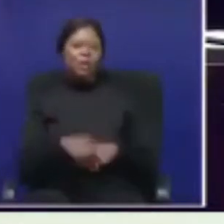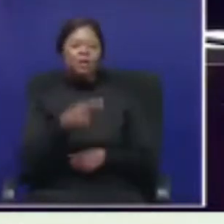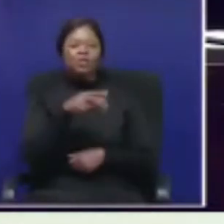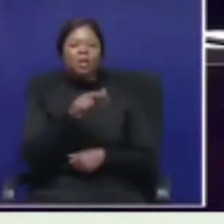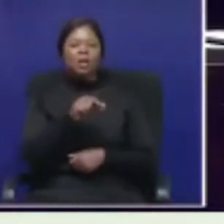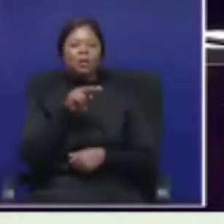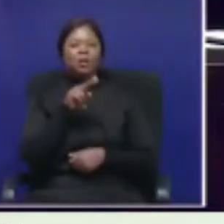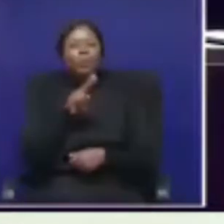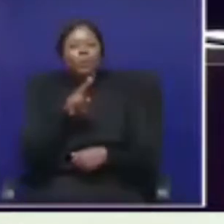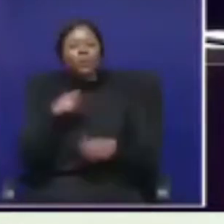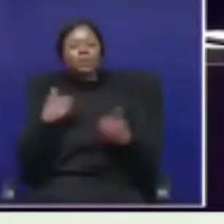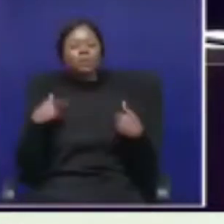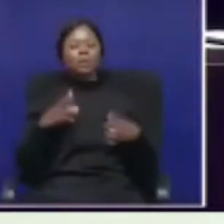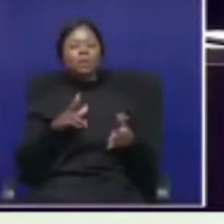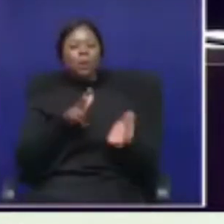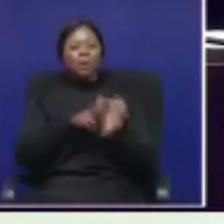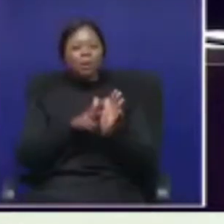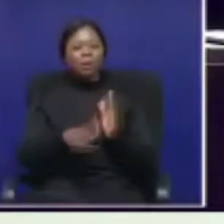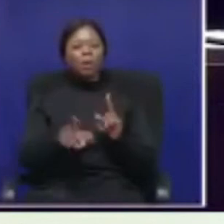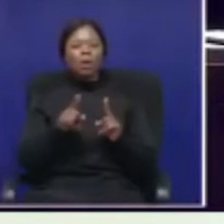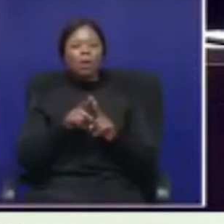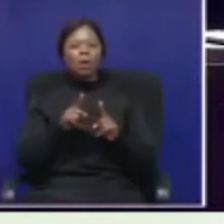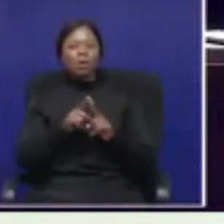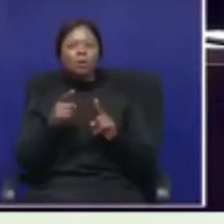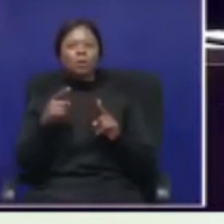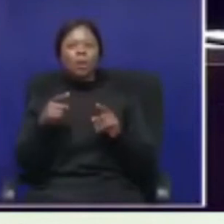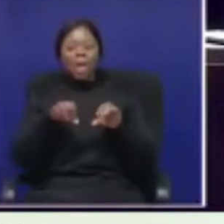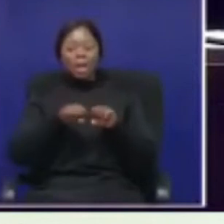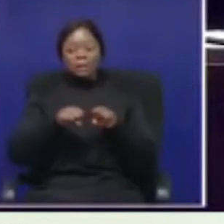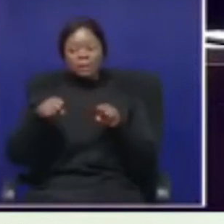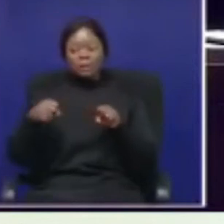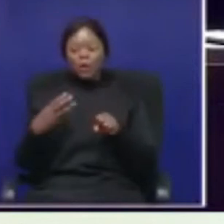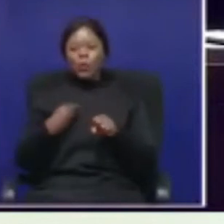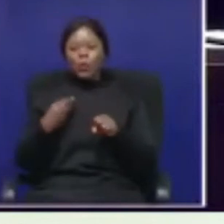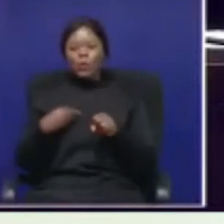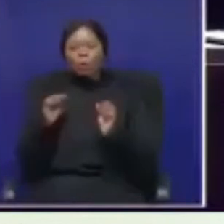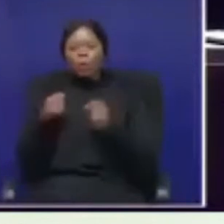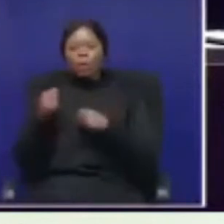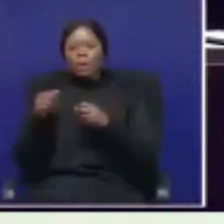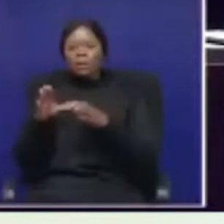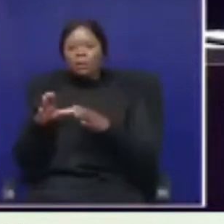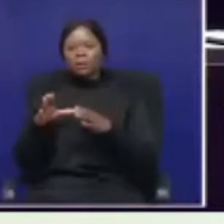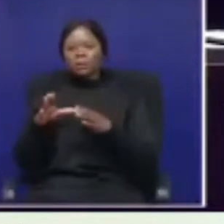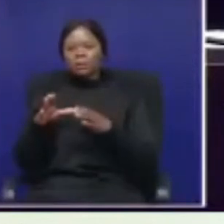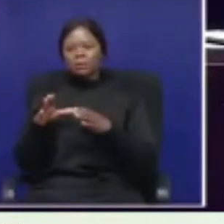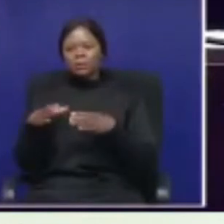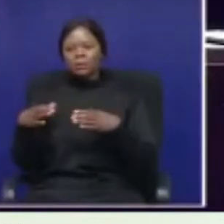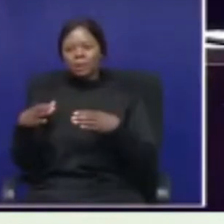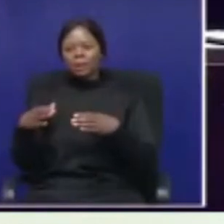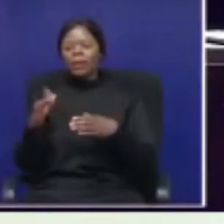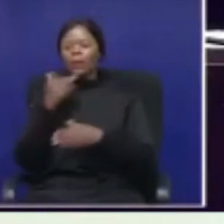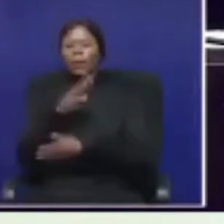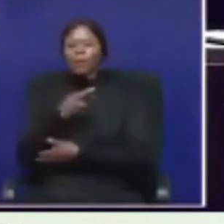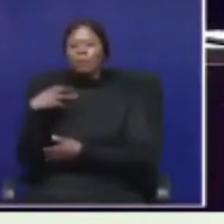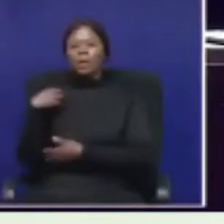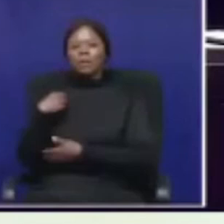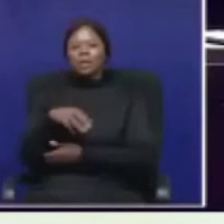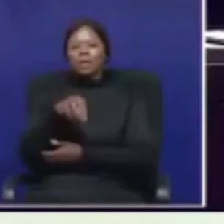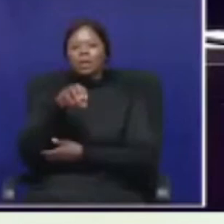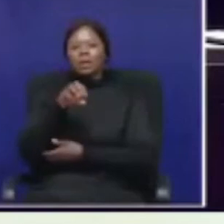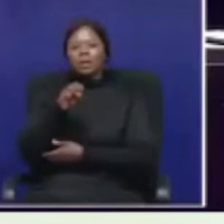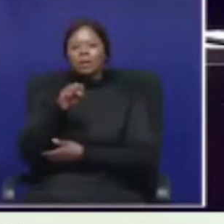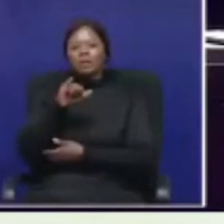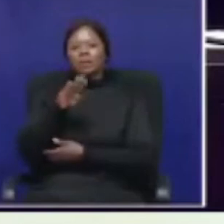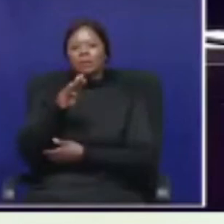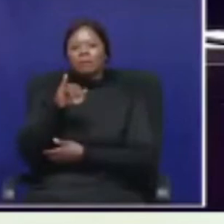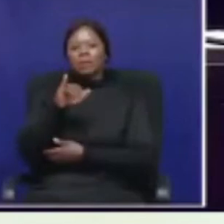The Presidency has committed to expanding the Youth Employment Accelerator, and we commend efforts by Minister Sibiwe Gorube for driving